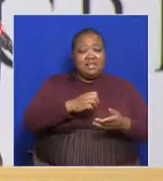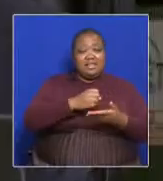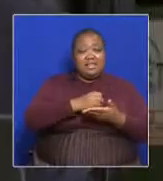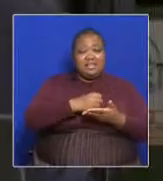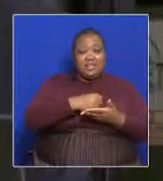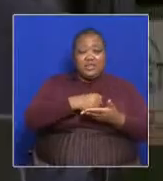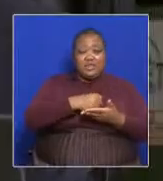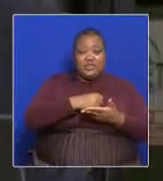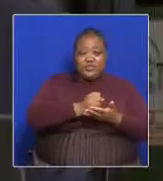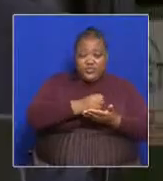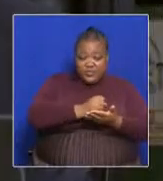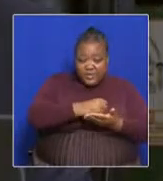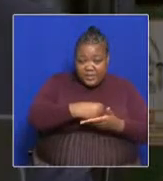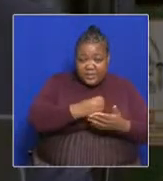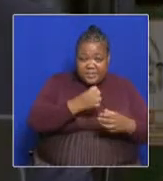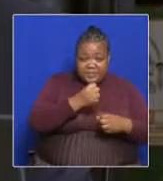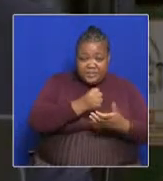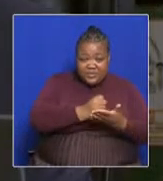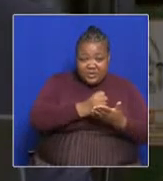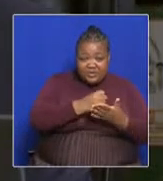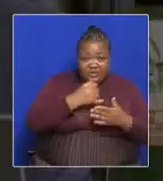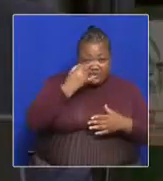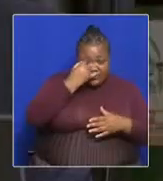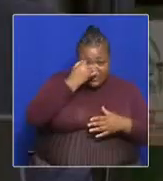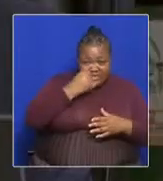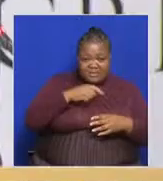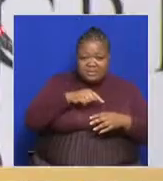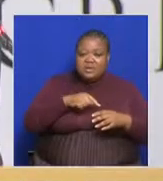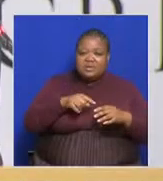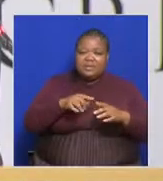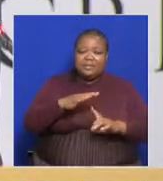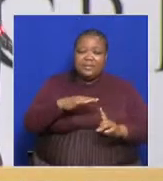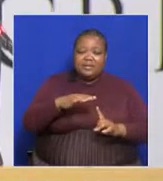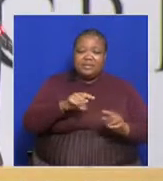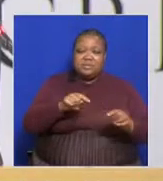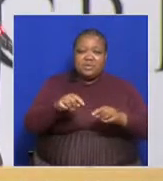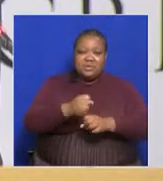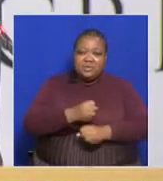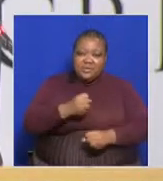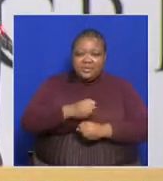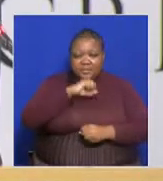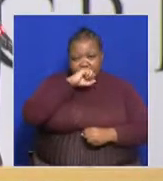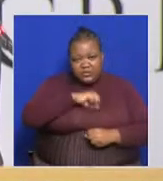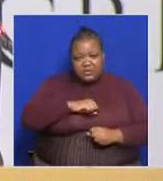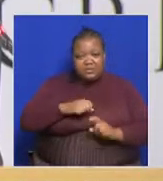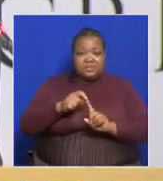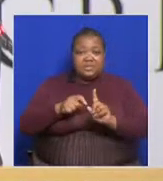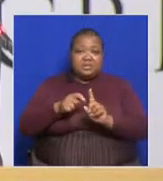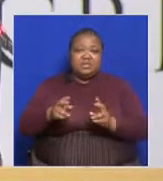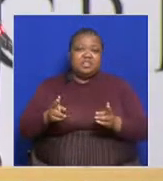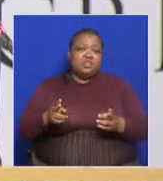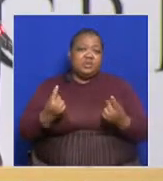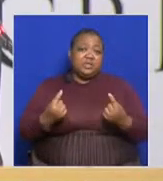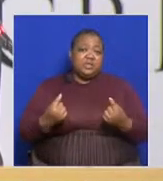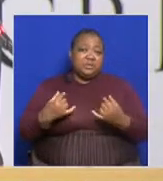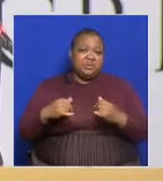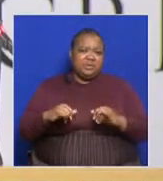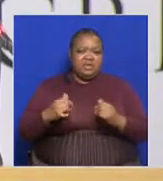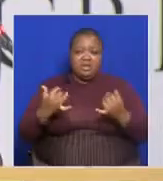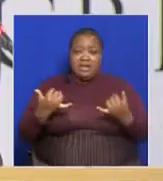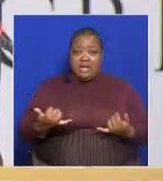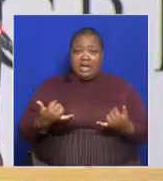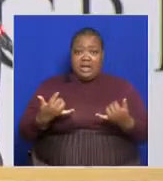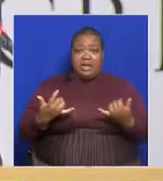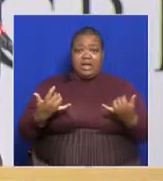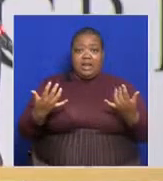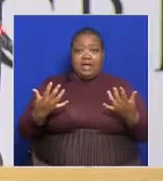field. So if I was somebody that normally didn't do it, and now all of a sudden I get this